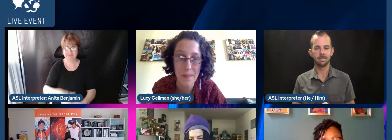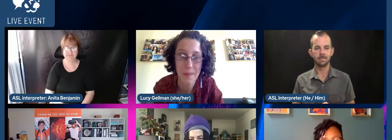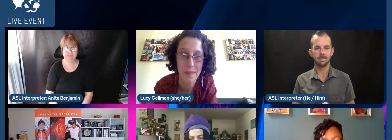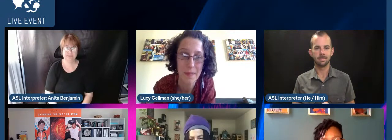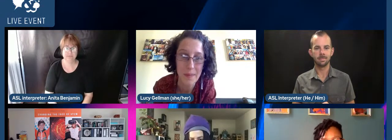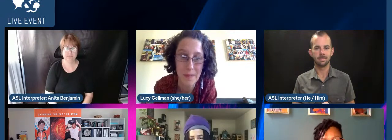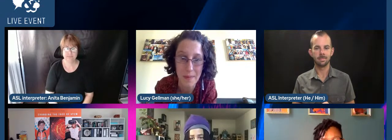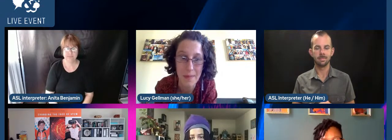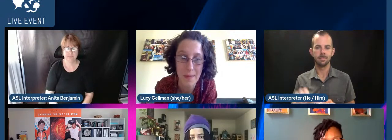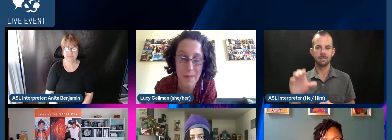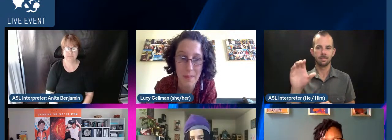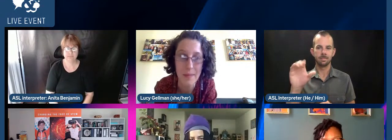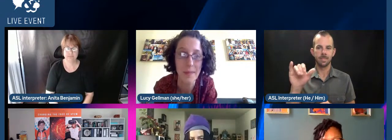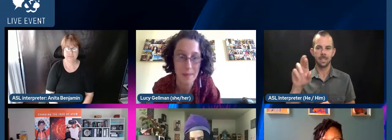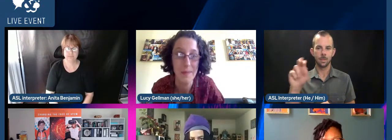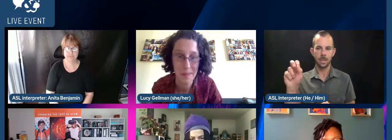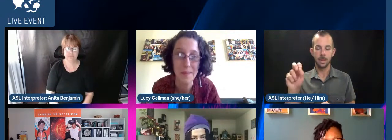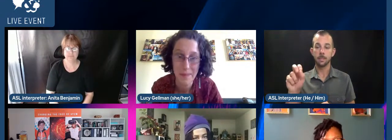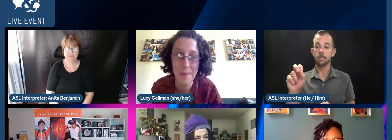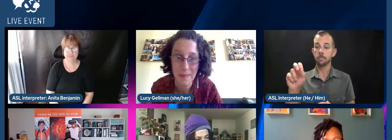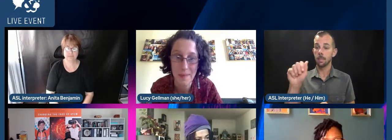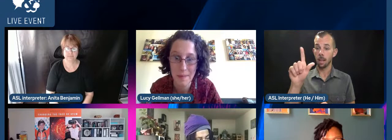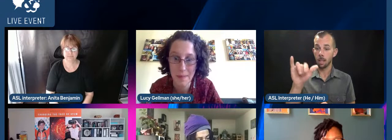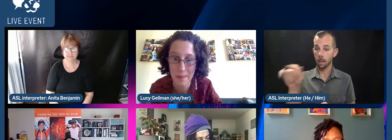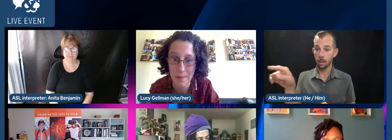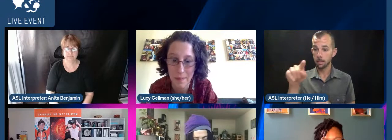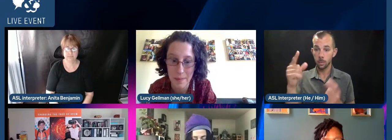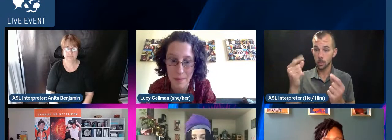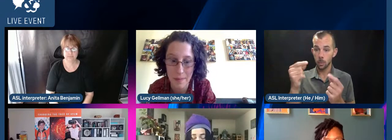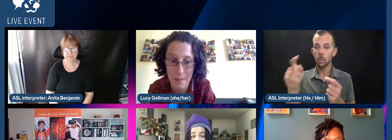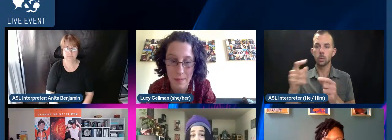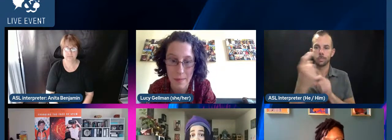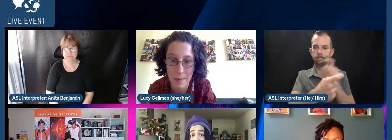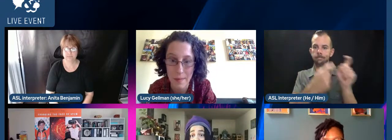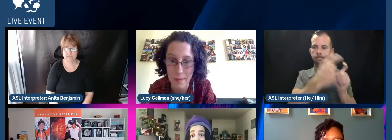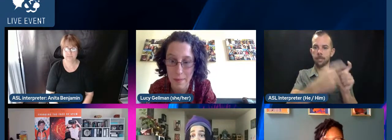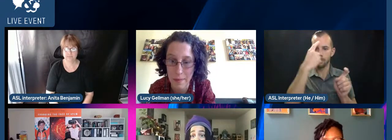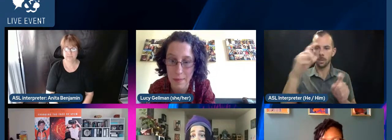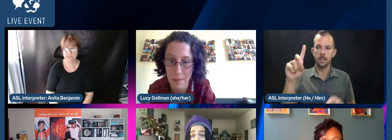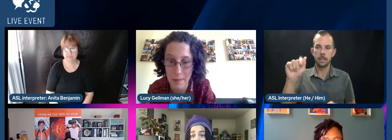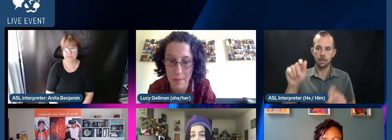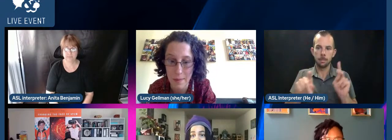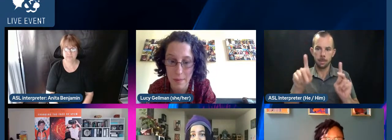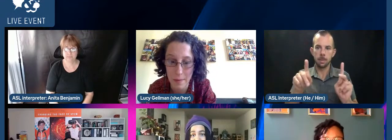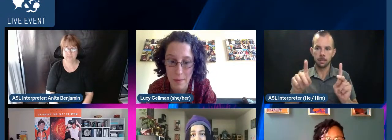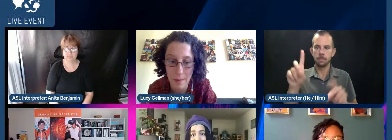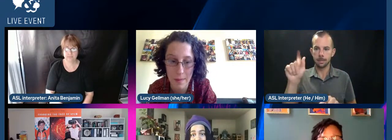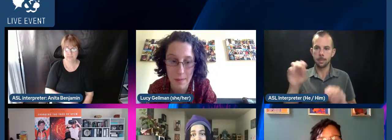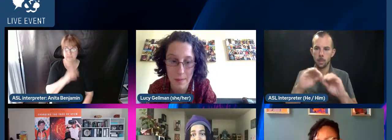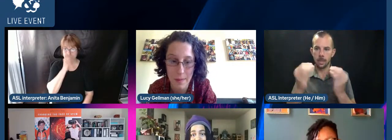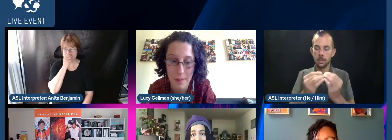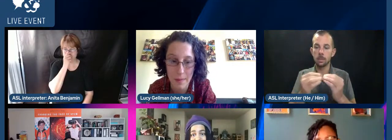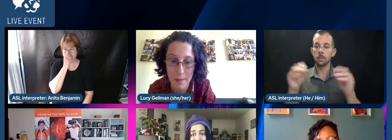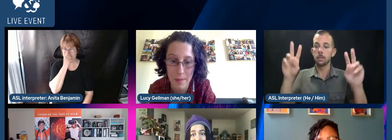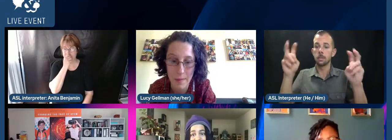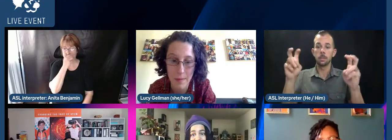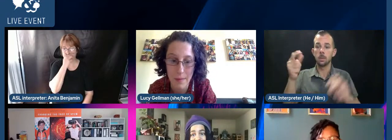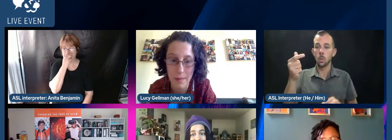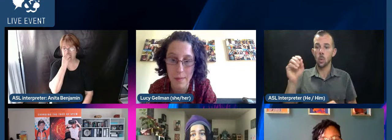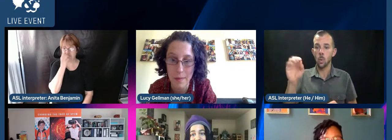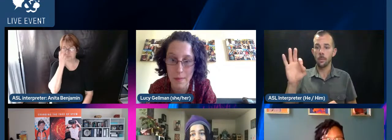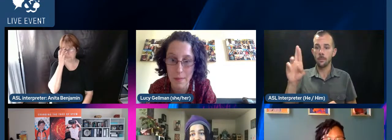I think you should give money to individual disabled people. GoFundMe is one of the largest, like some ridiculous percent